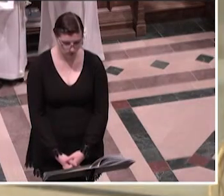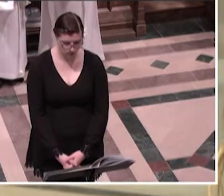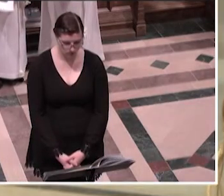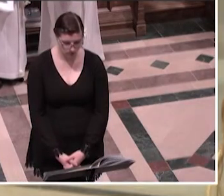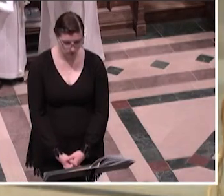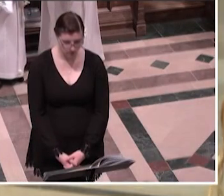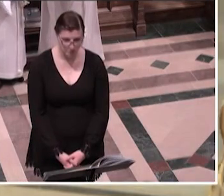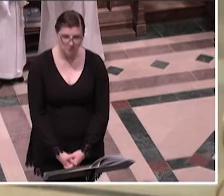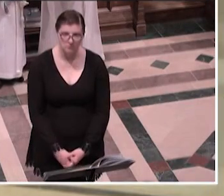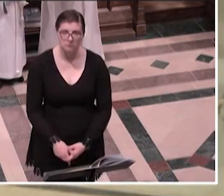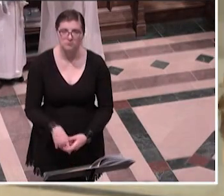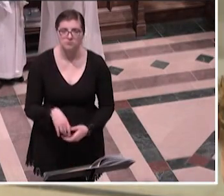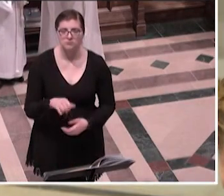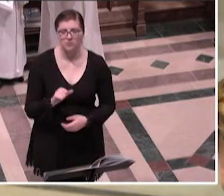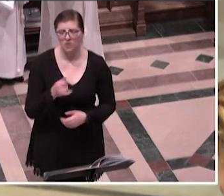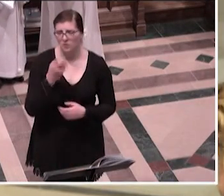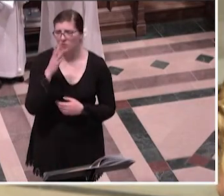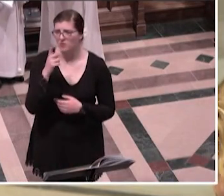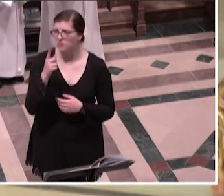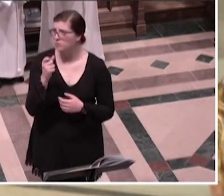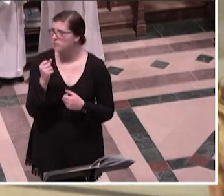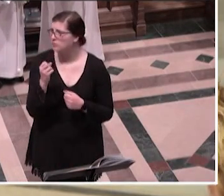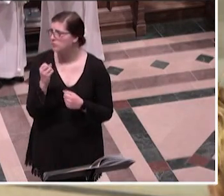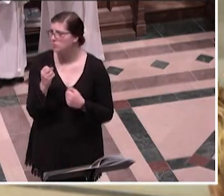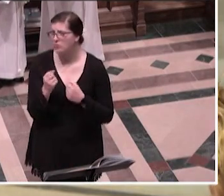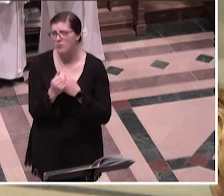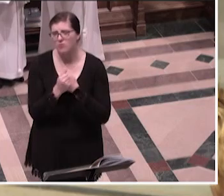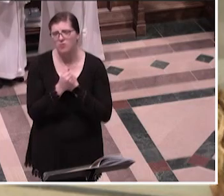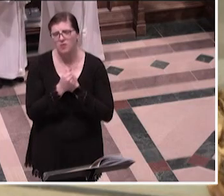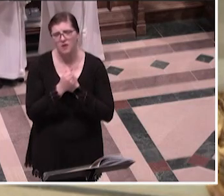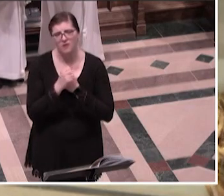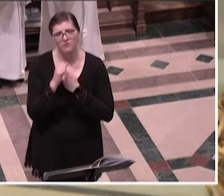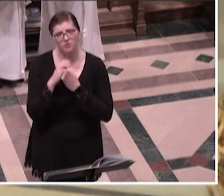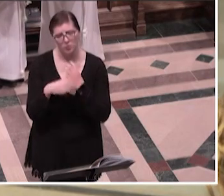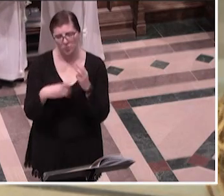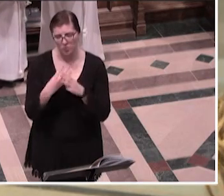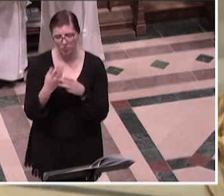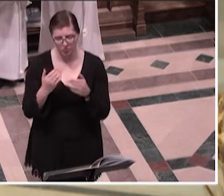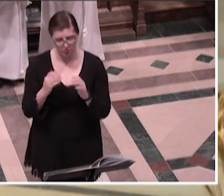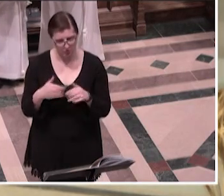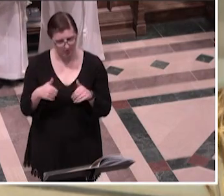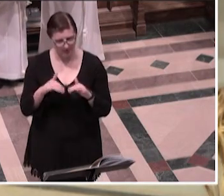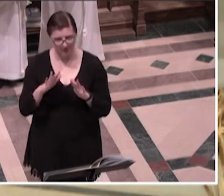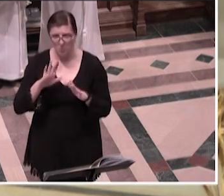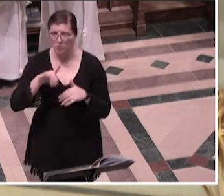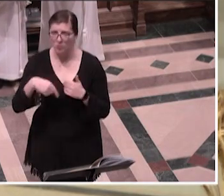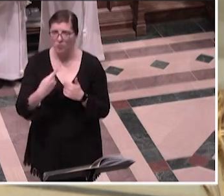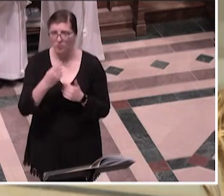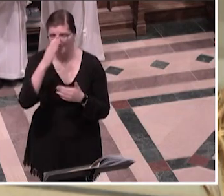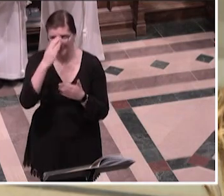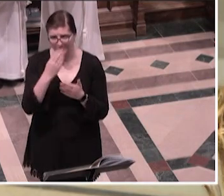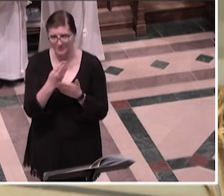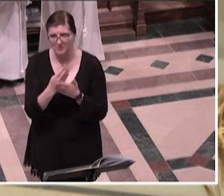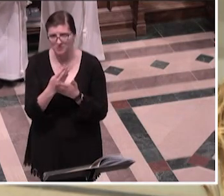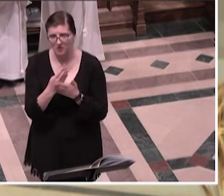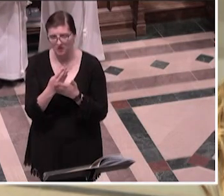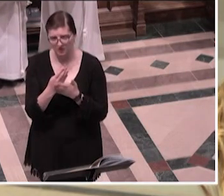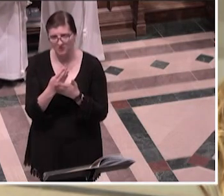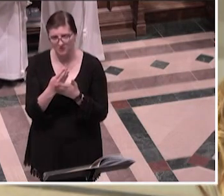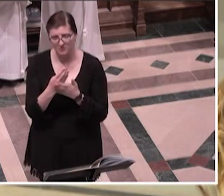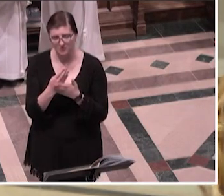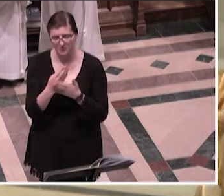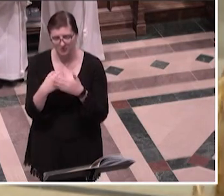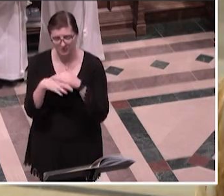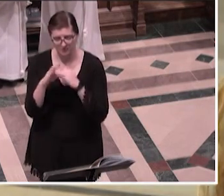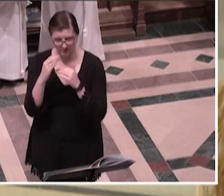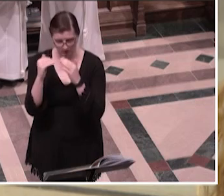O God, you so loved the world that you gave your only begotten Son to reconcile earth with heaven. Grant that we, loving you